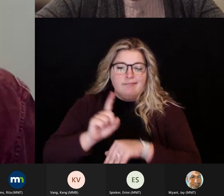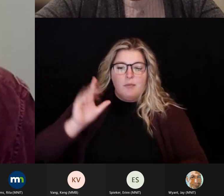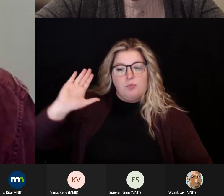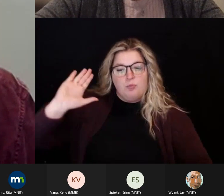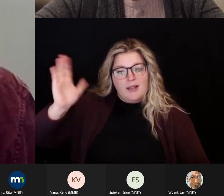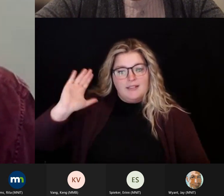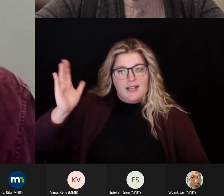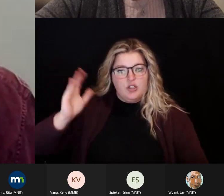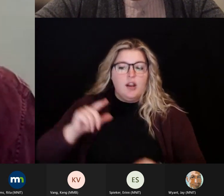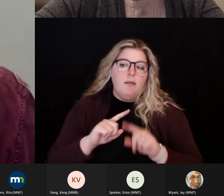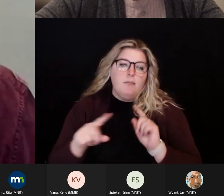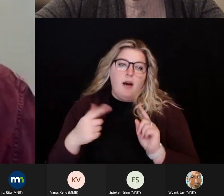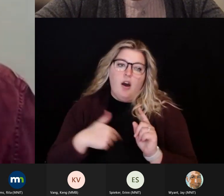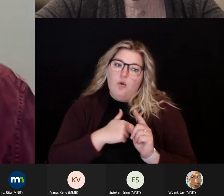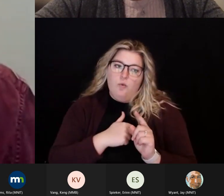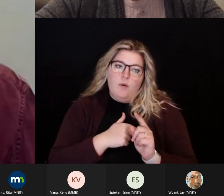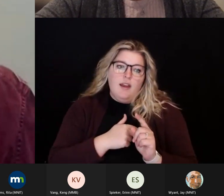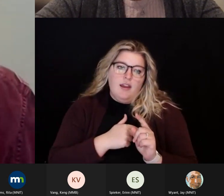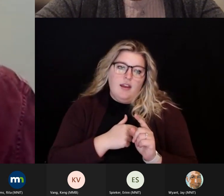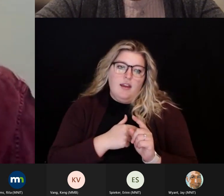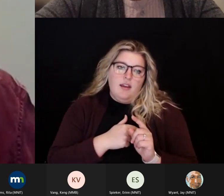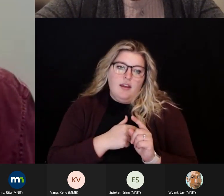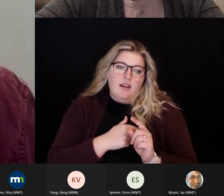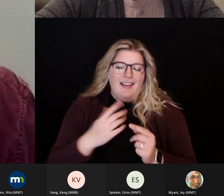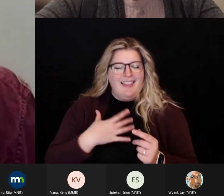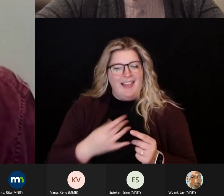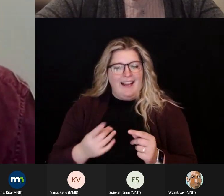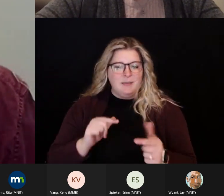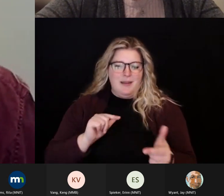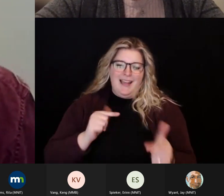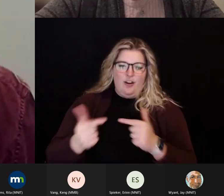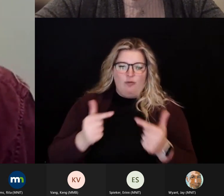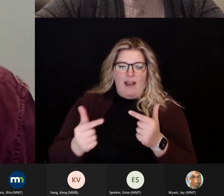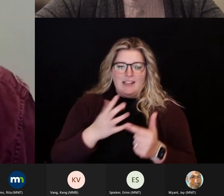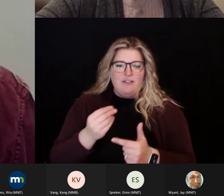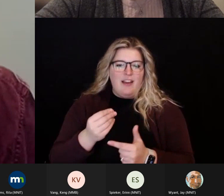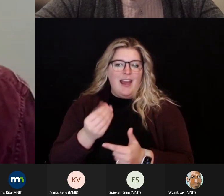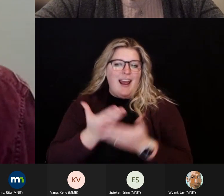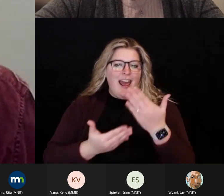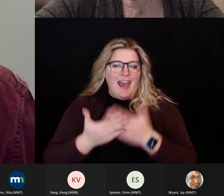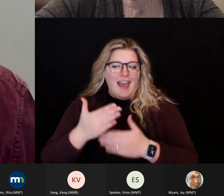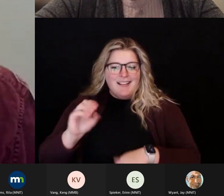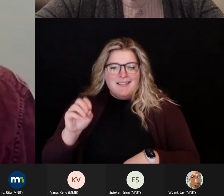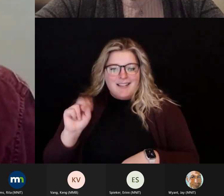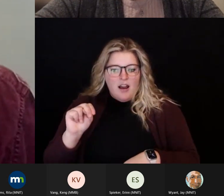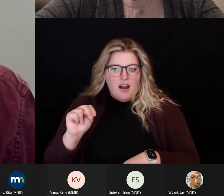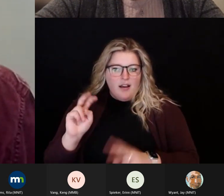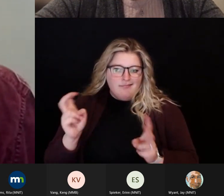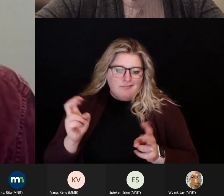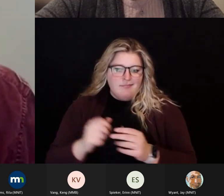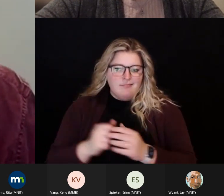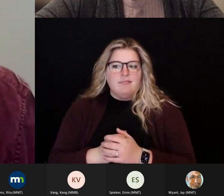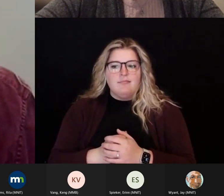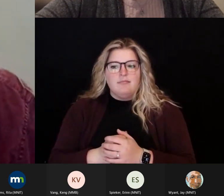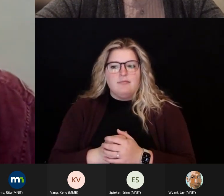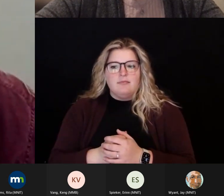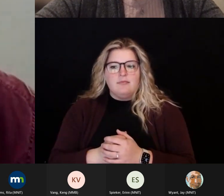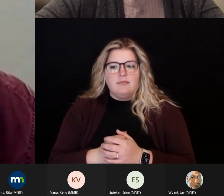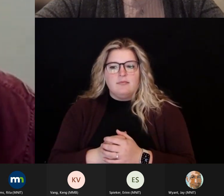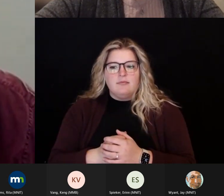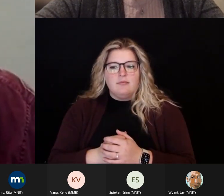will try to be interactive and hands-on with those wherever we can. So where it makes sense to do so, we'll build